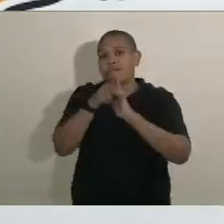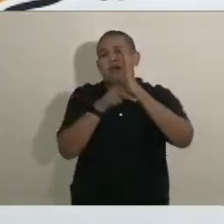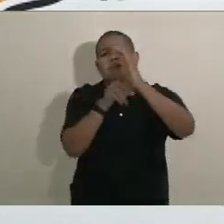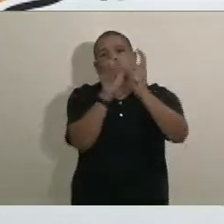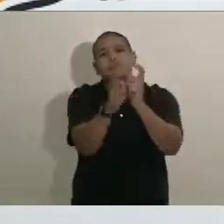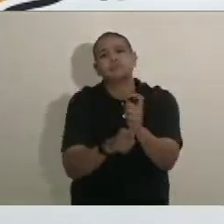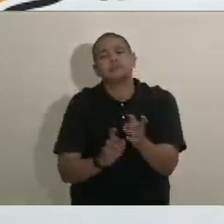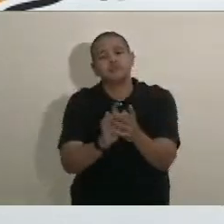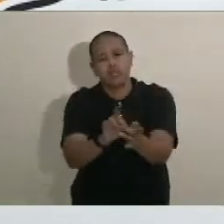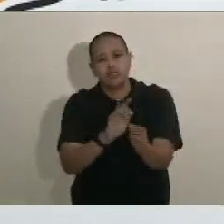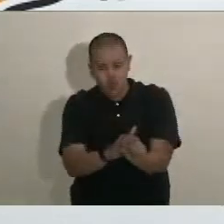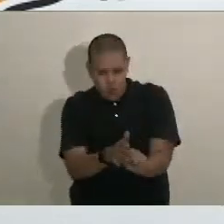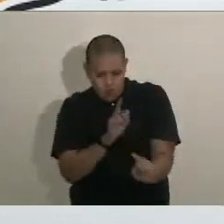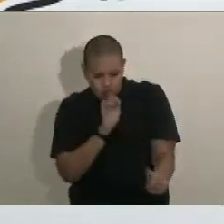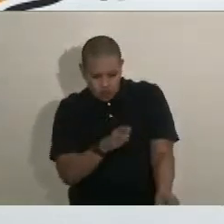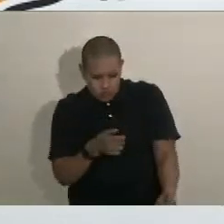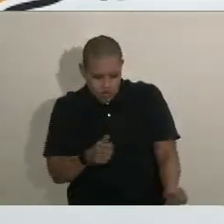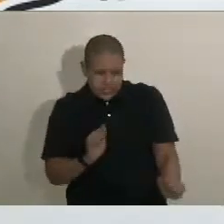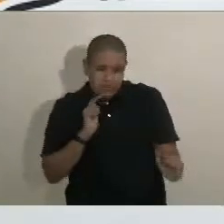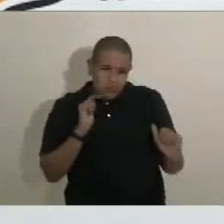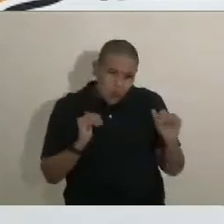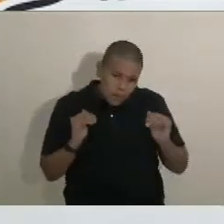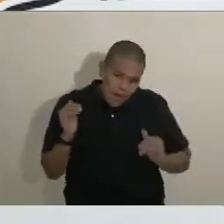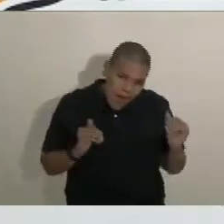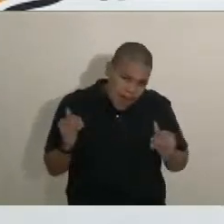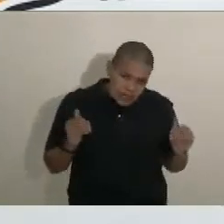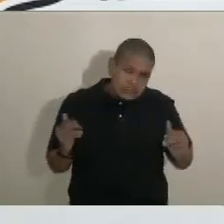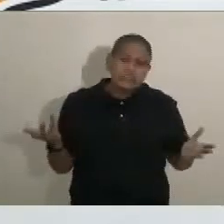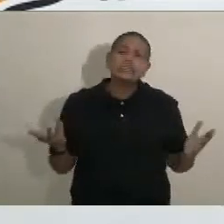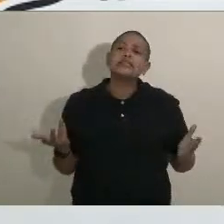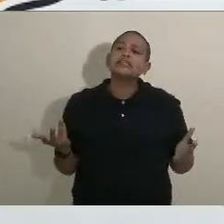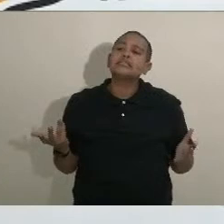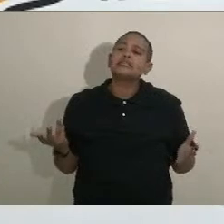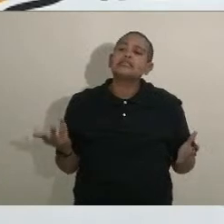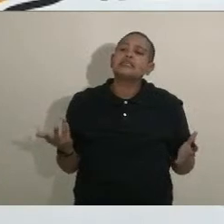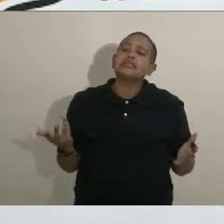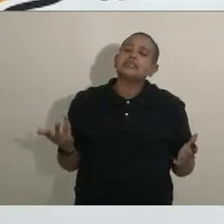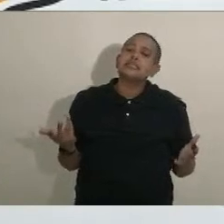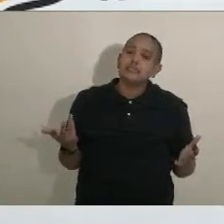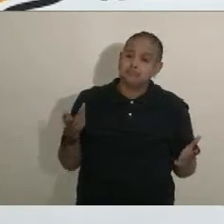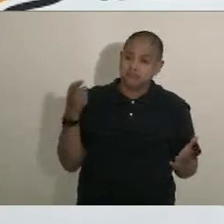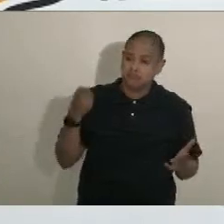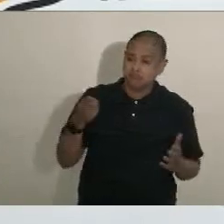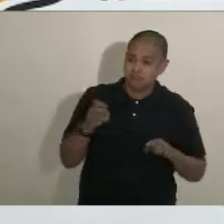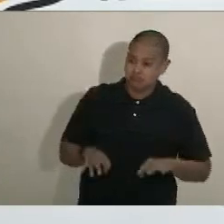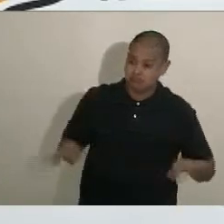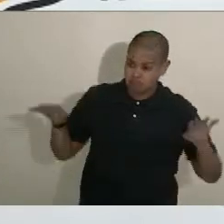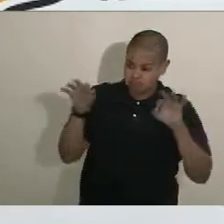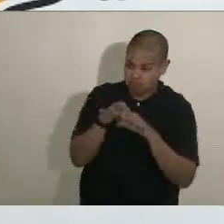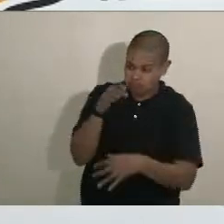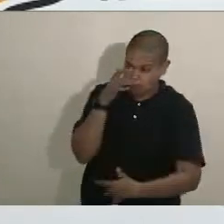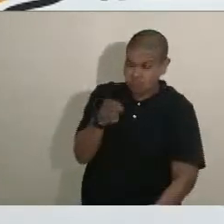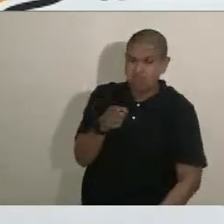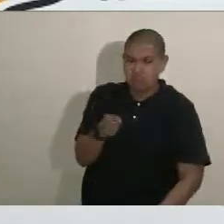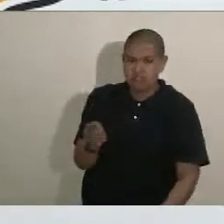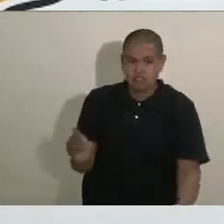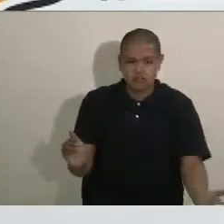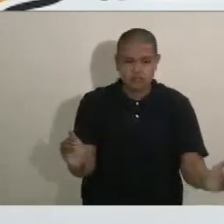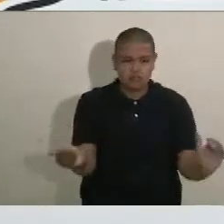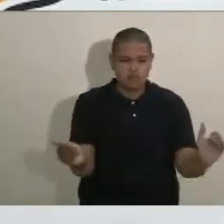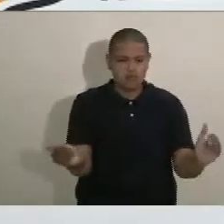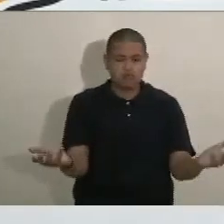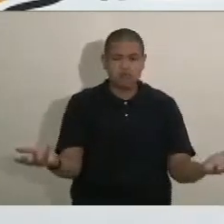COVID response that attempts to balance the critical interests that combined makes